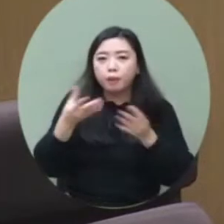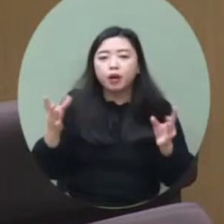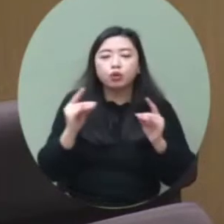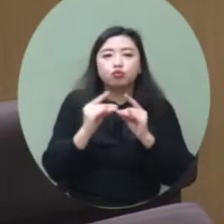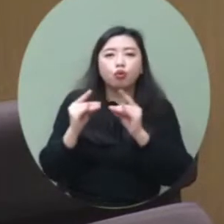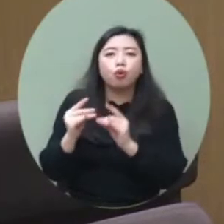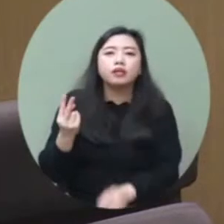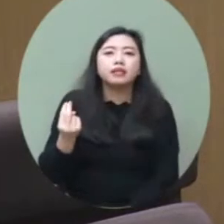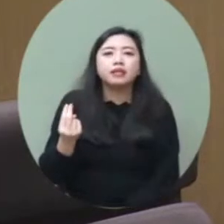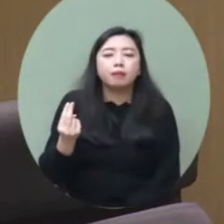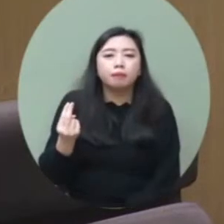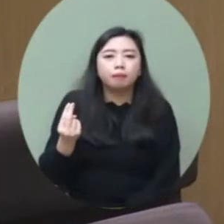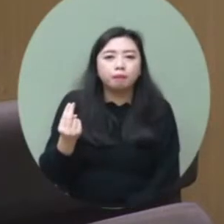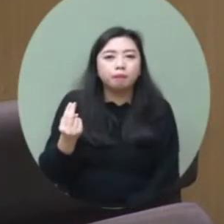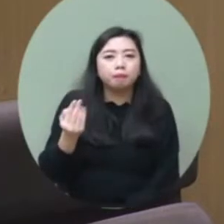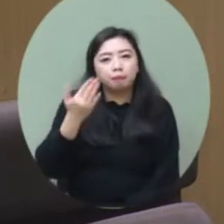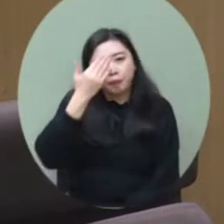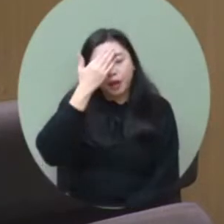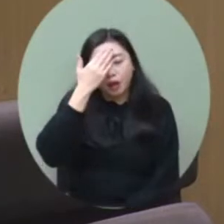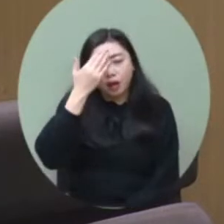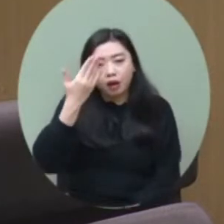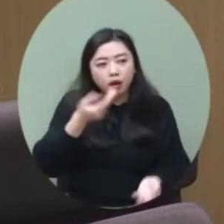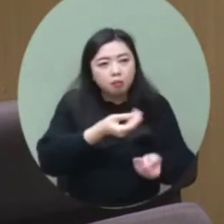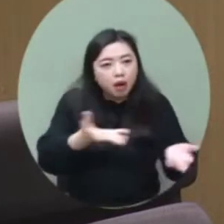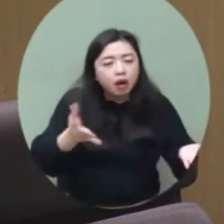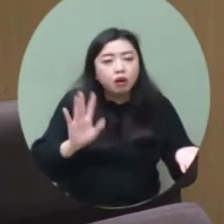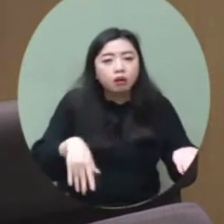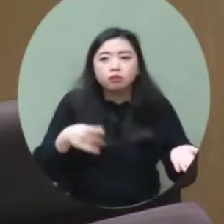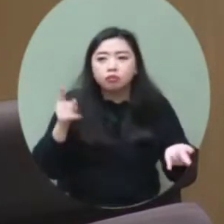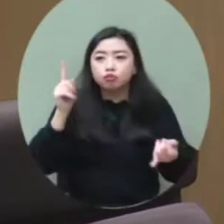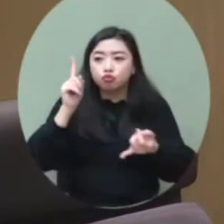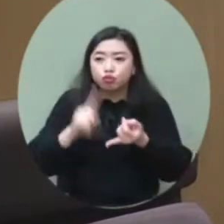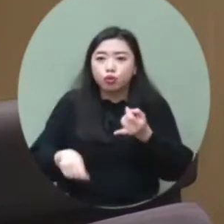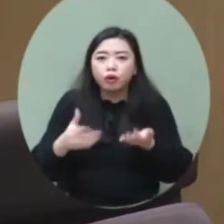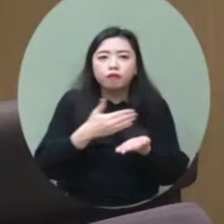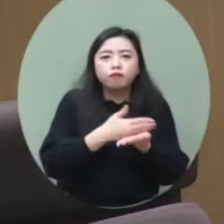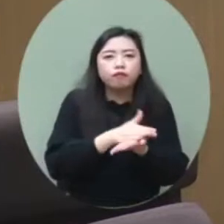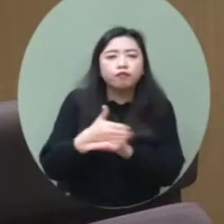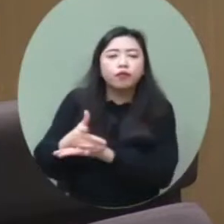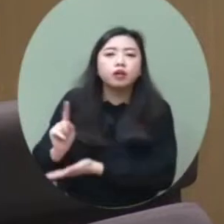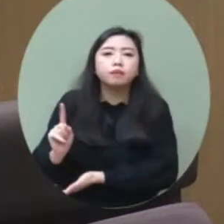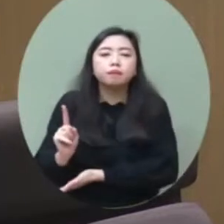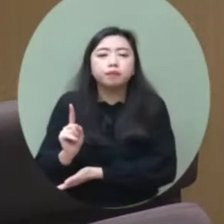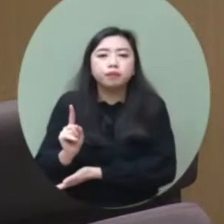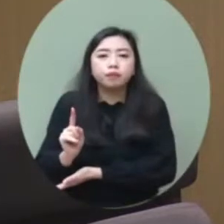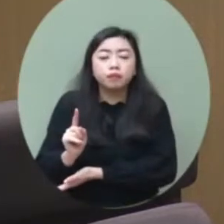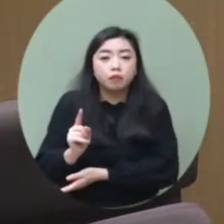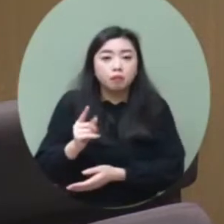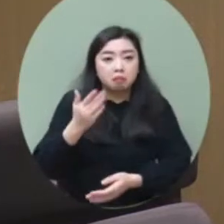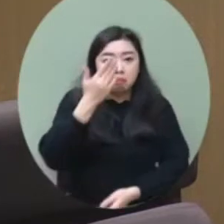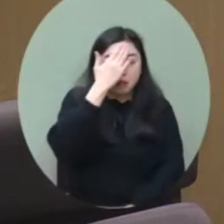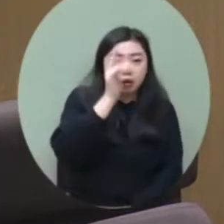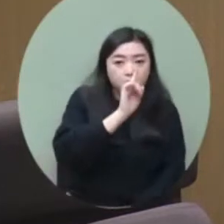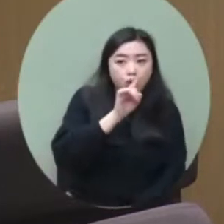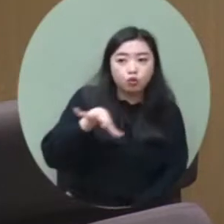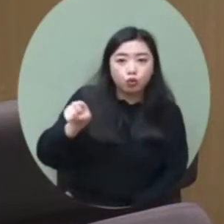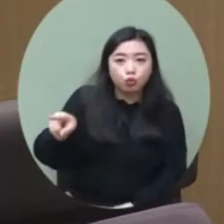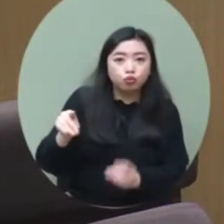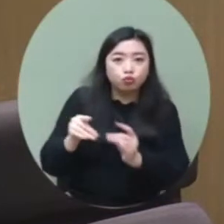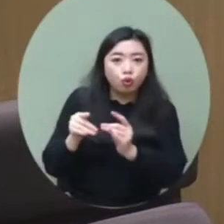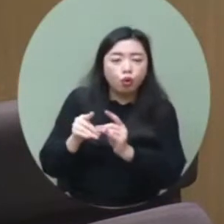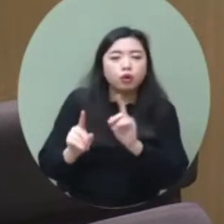St. Therese Hospital, and Sanatorium Hospital? So how will the beds be